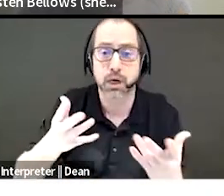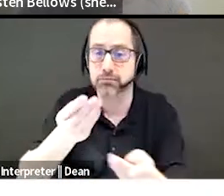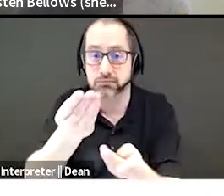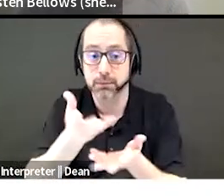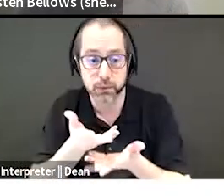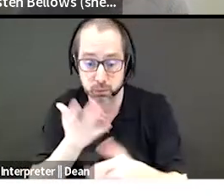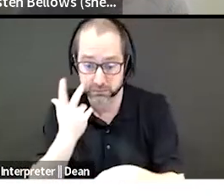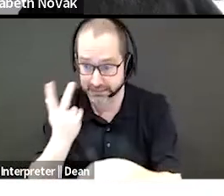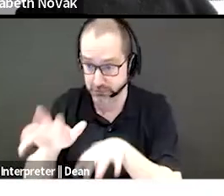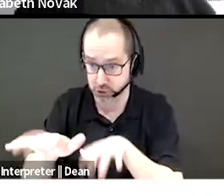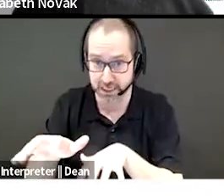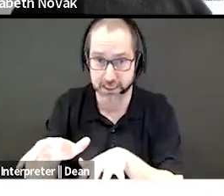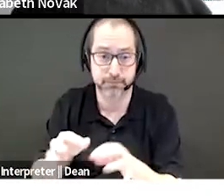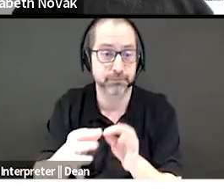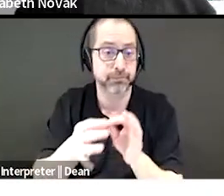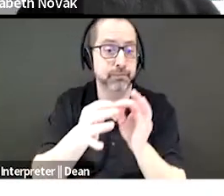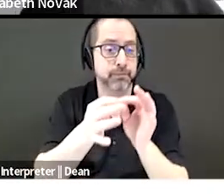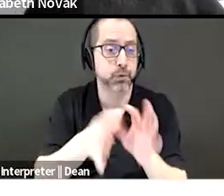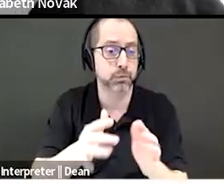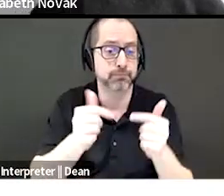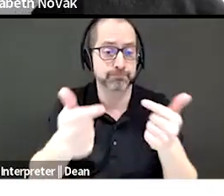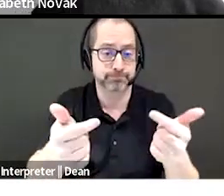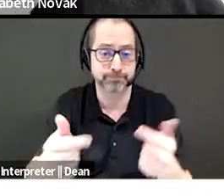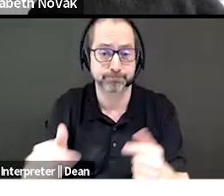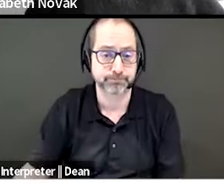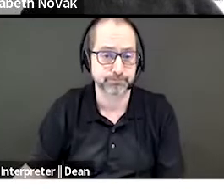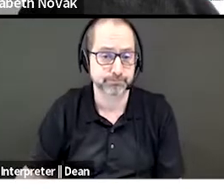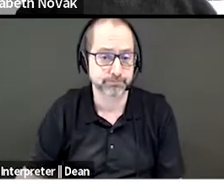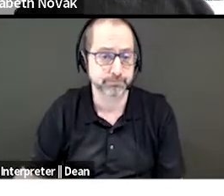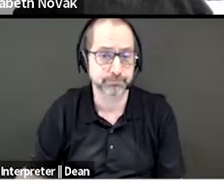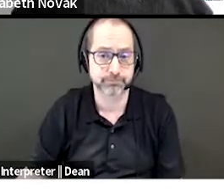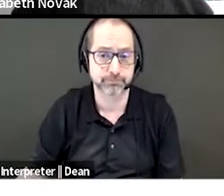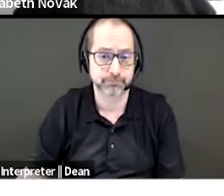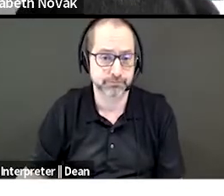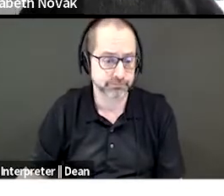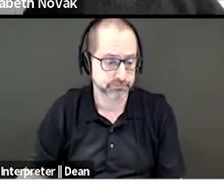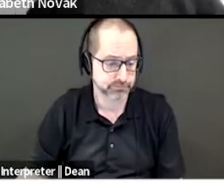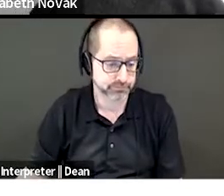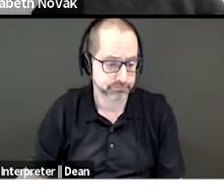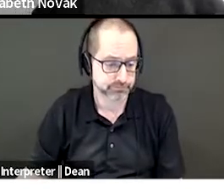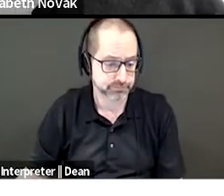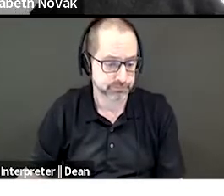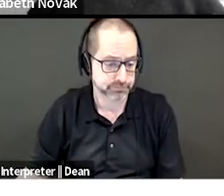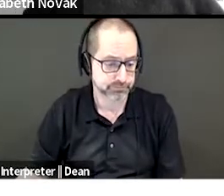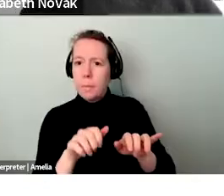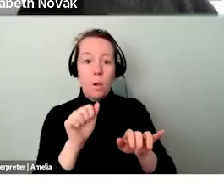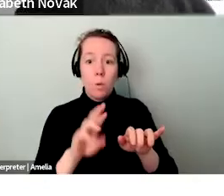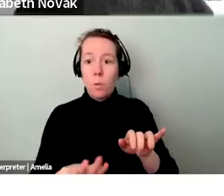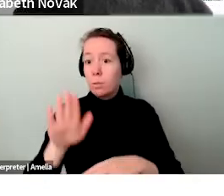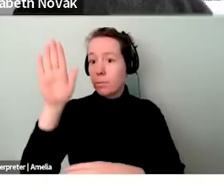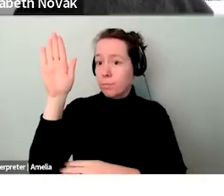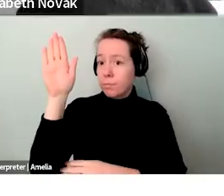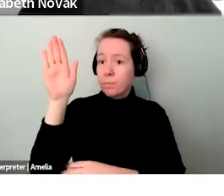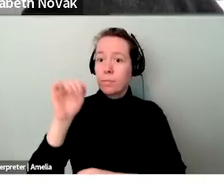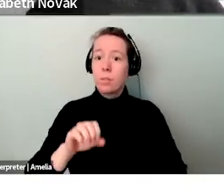feedback. So people can enter their responses in the chat. They can raise their hand and speak